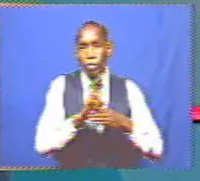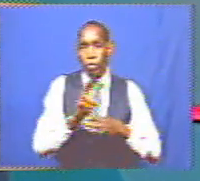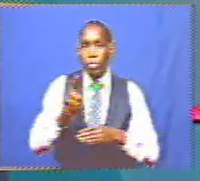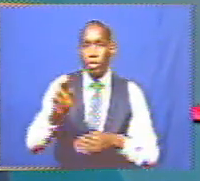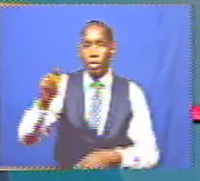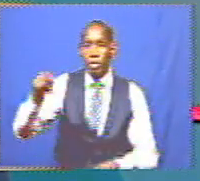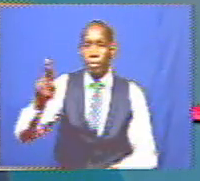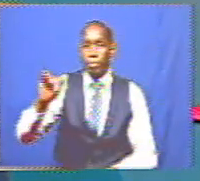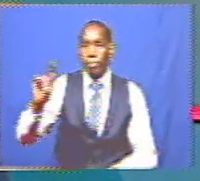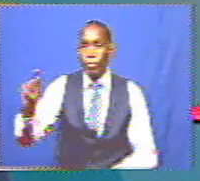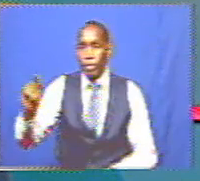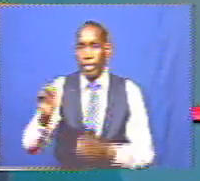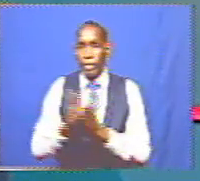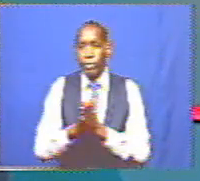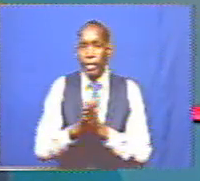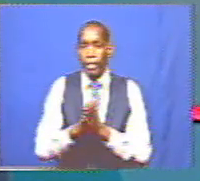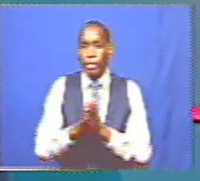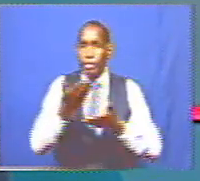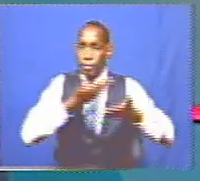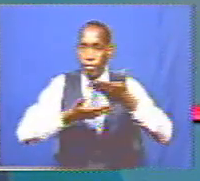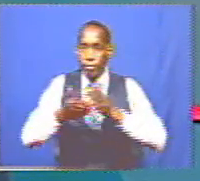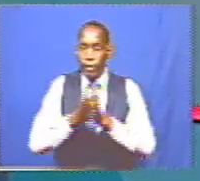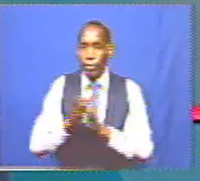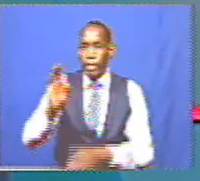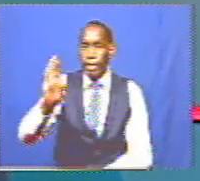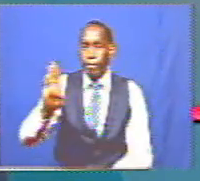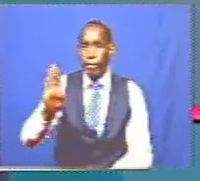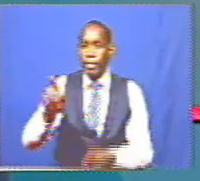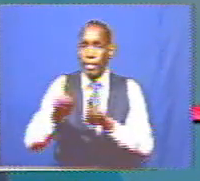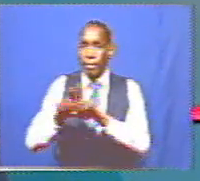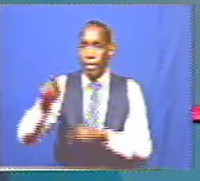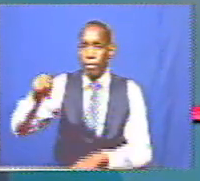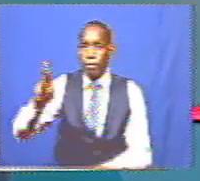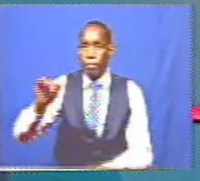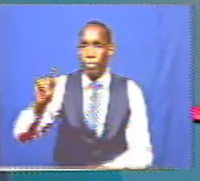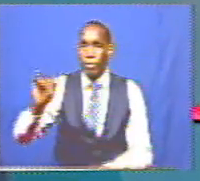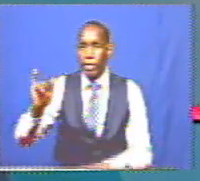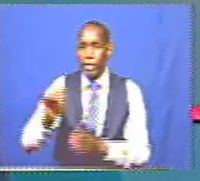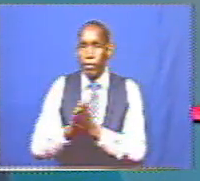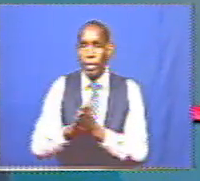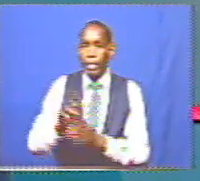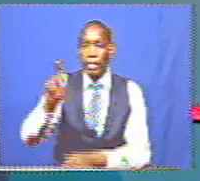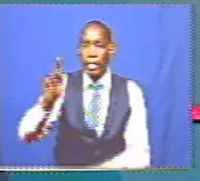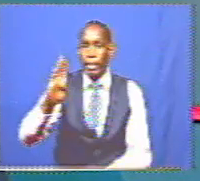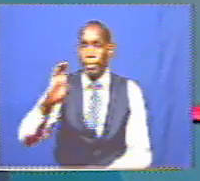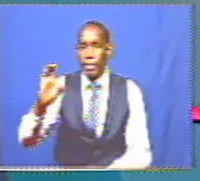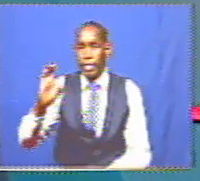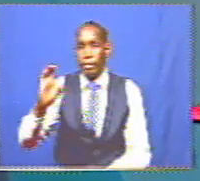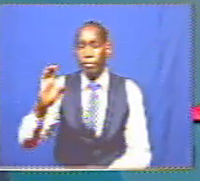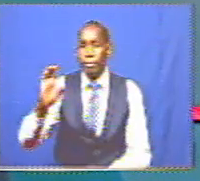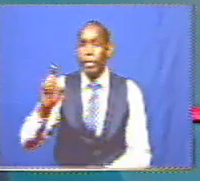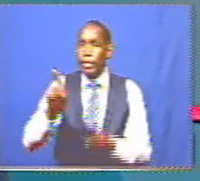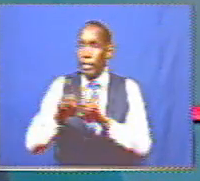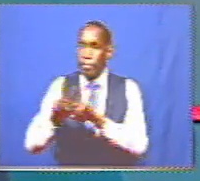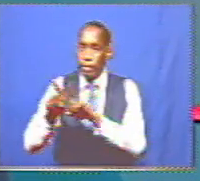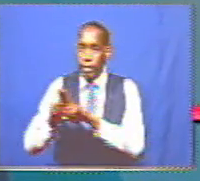Purity_Musia on Twitter, and also if you want to talk to me on Facebook, I'm Purity Musia, and at KBC Channel 1 and KBC Channel